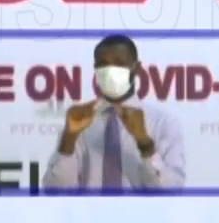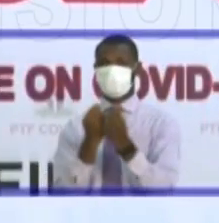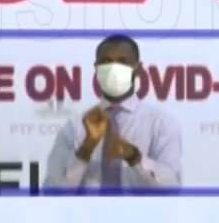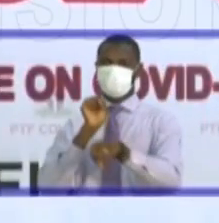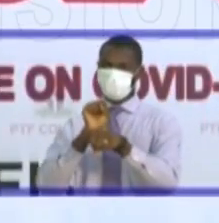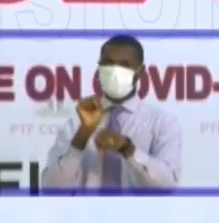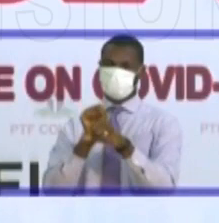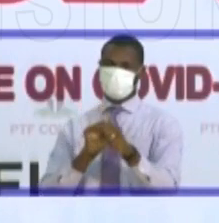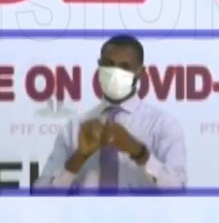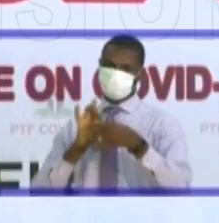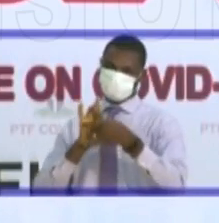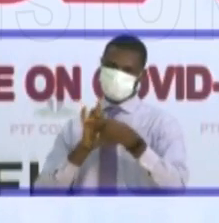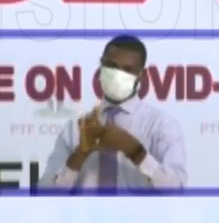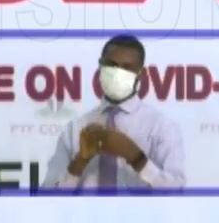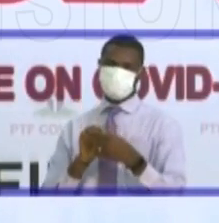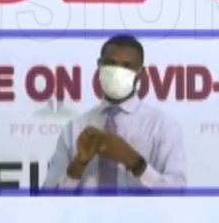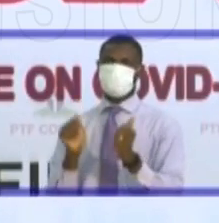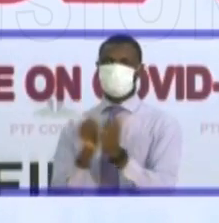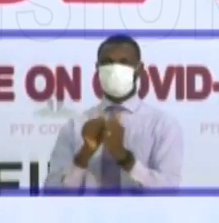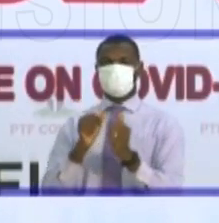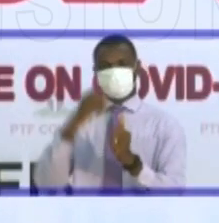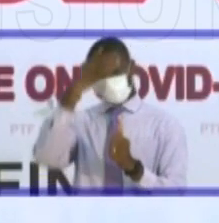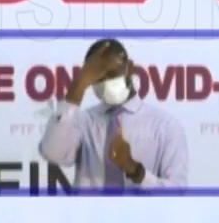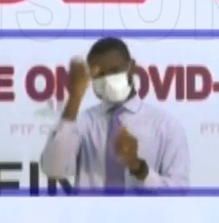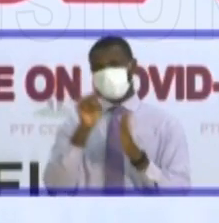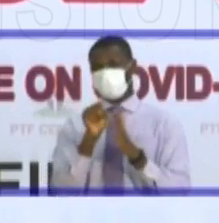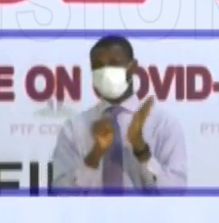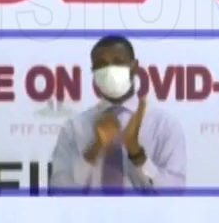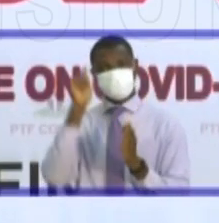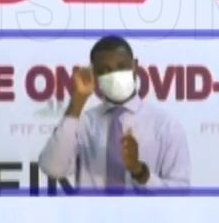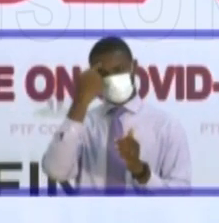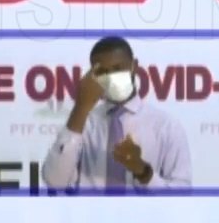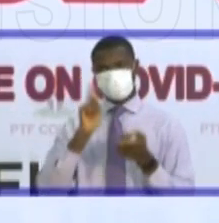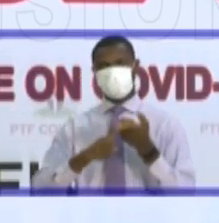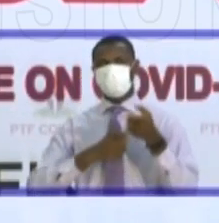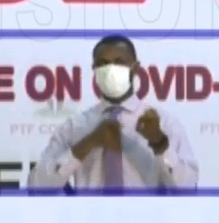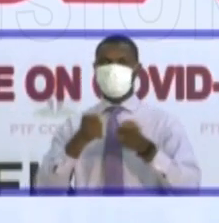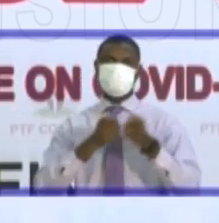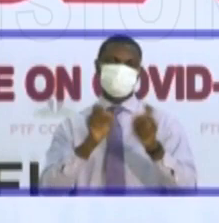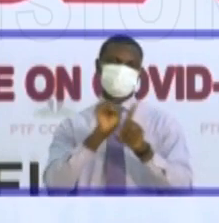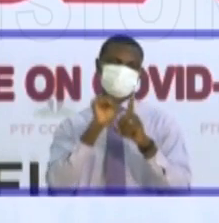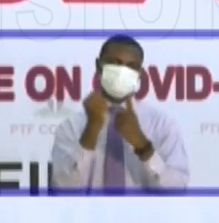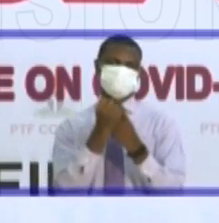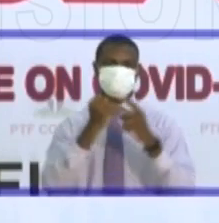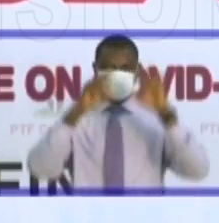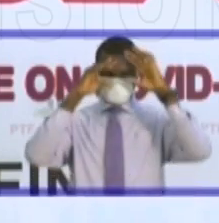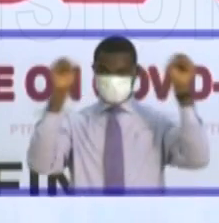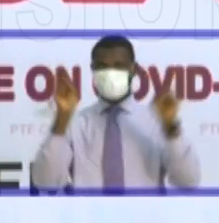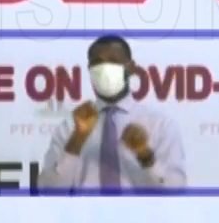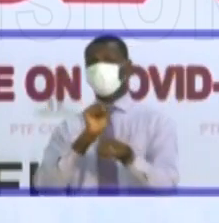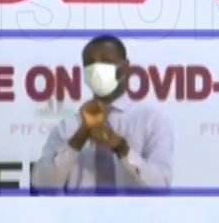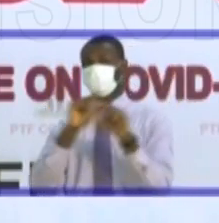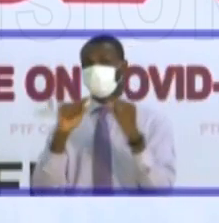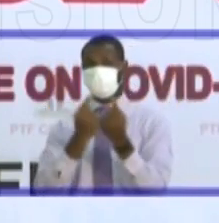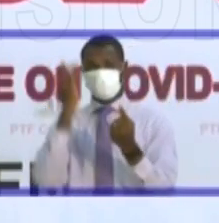close contact with the state government to arrest the situation. The Presidential Task Force will update you